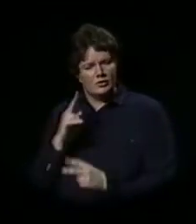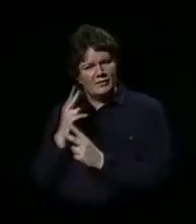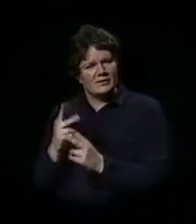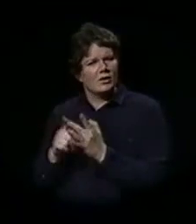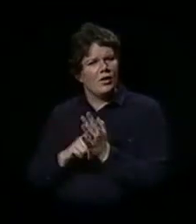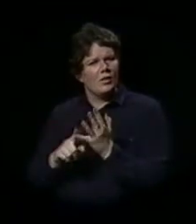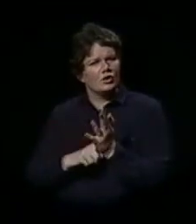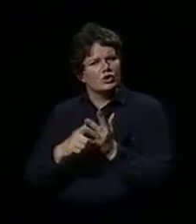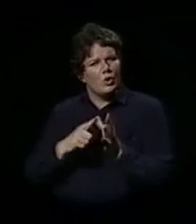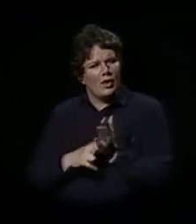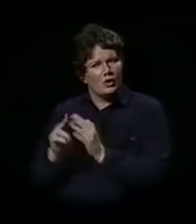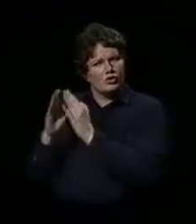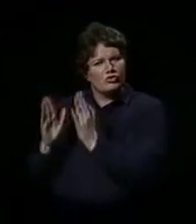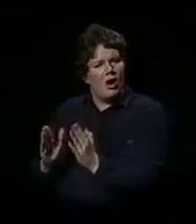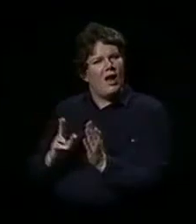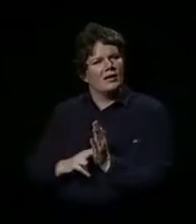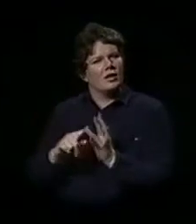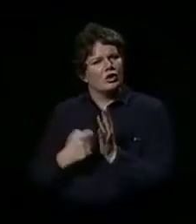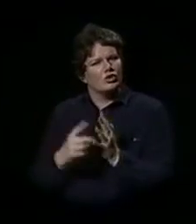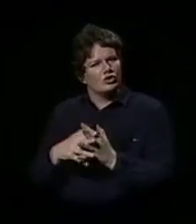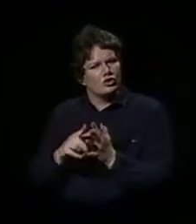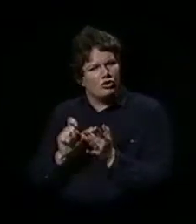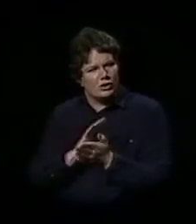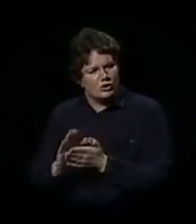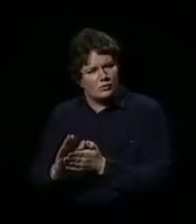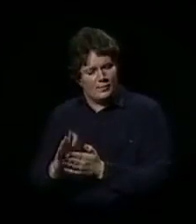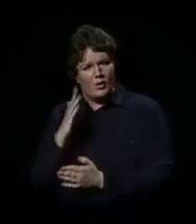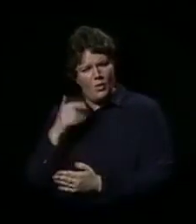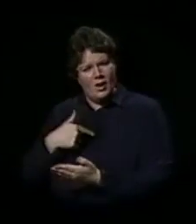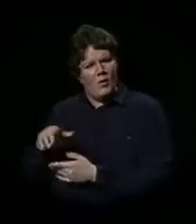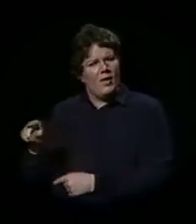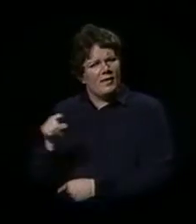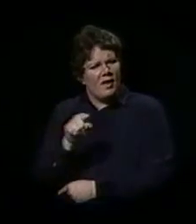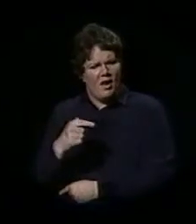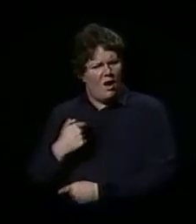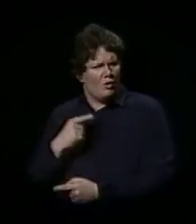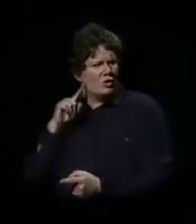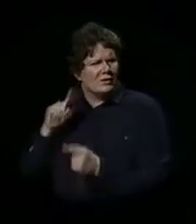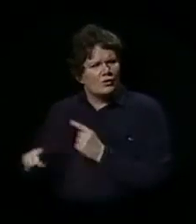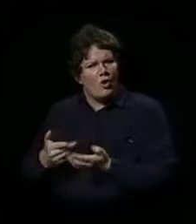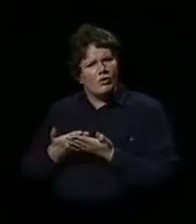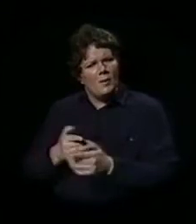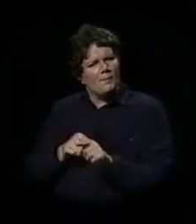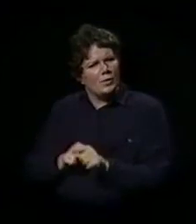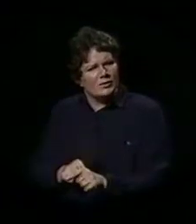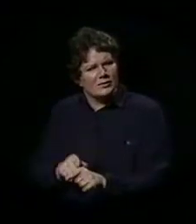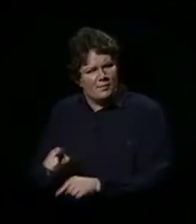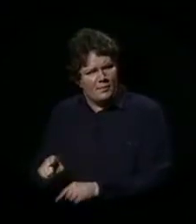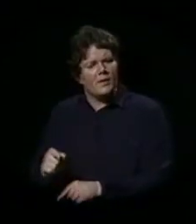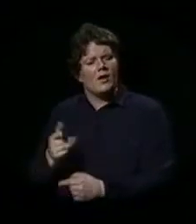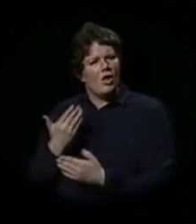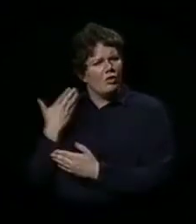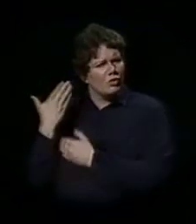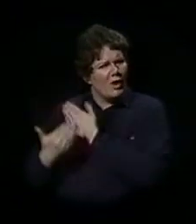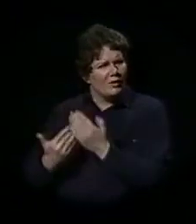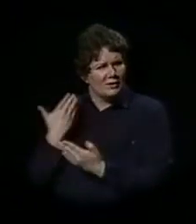Shrine in Norwich. In making these pilgrimages, I was not being untrue to Buddhism. Throughout its history,